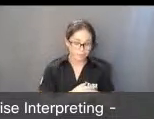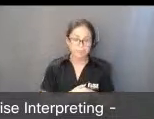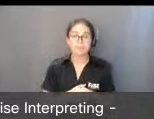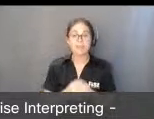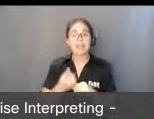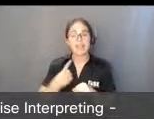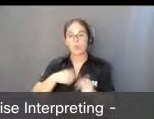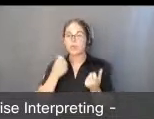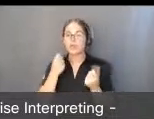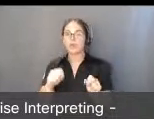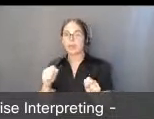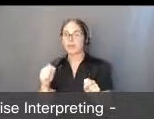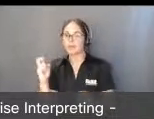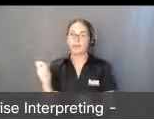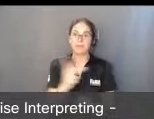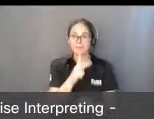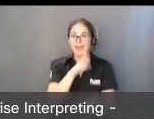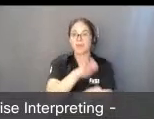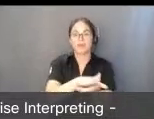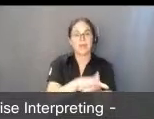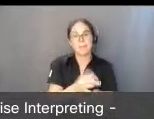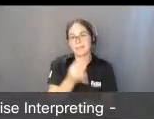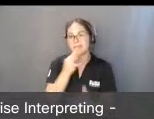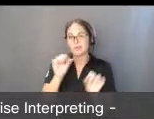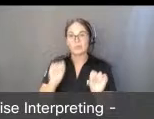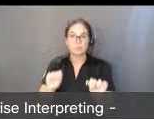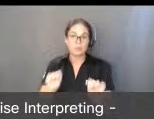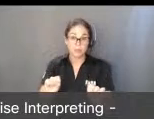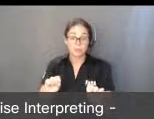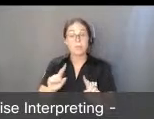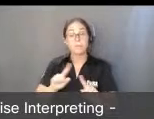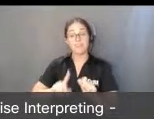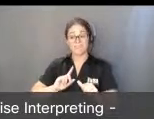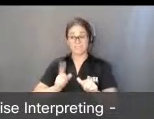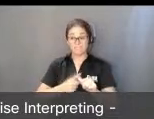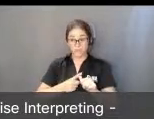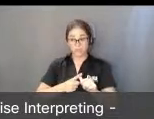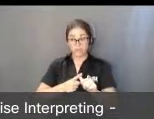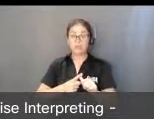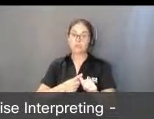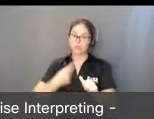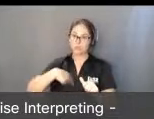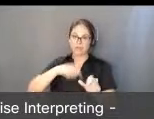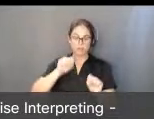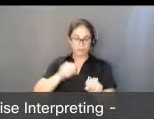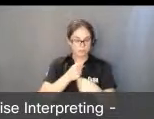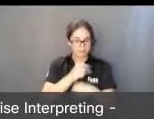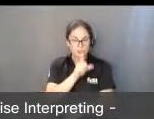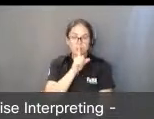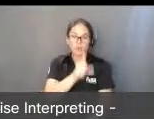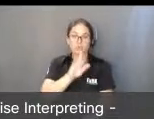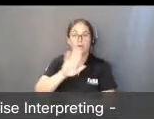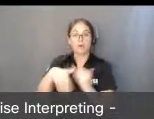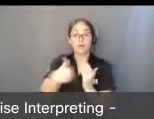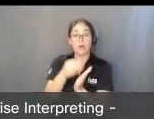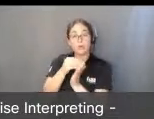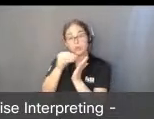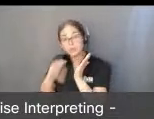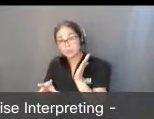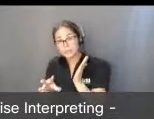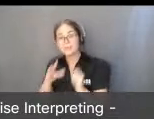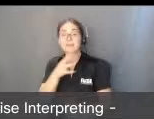you there as soon as possible. But first and foremost, we got to ensure the safety of our students, and of